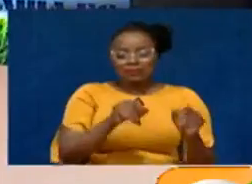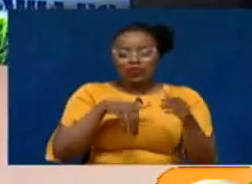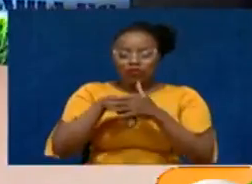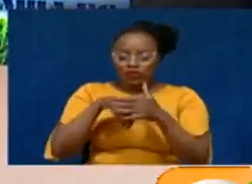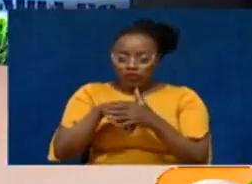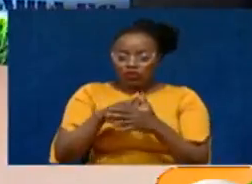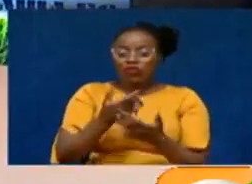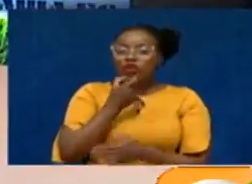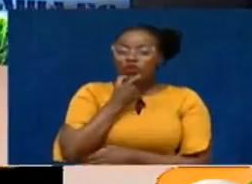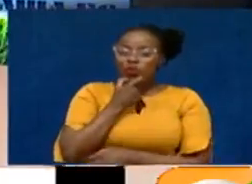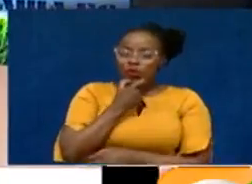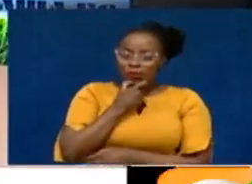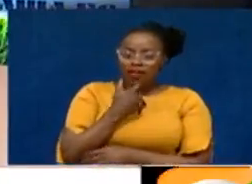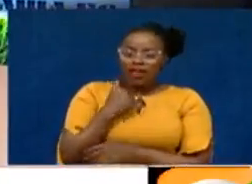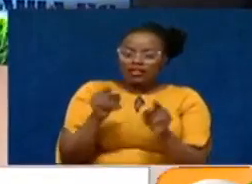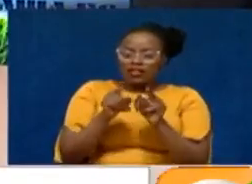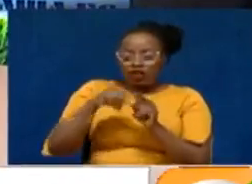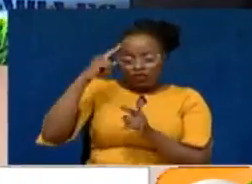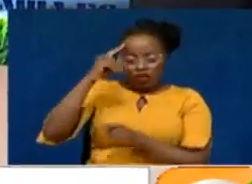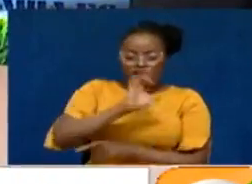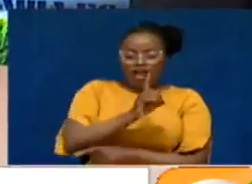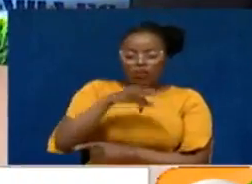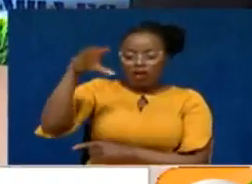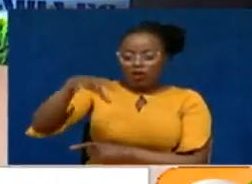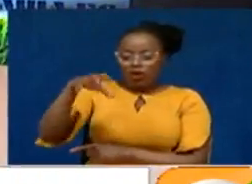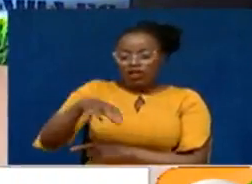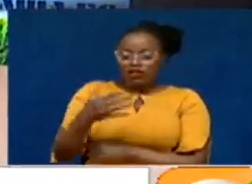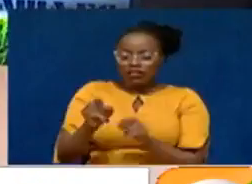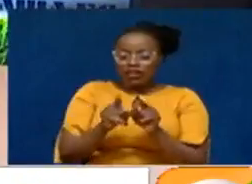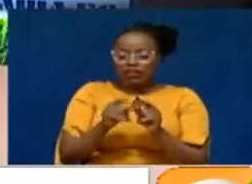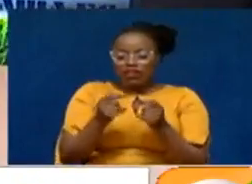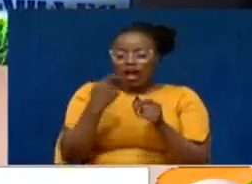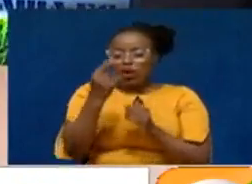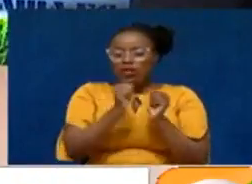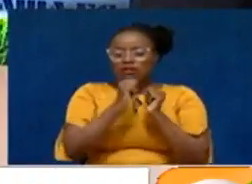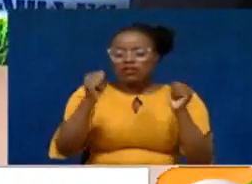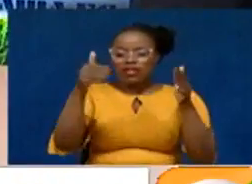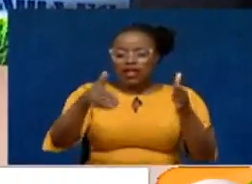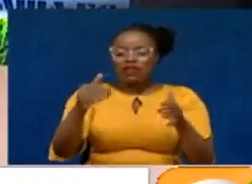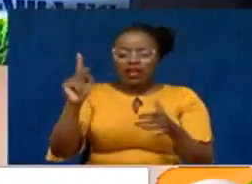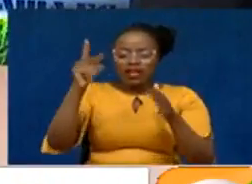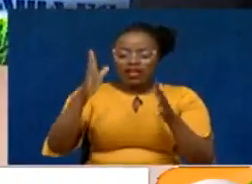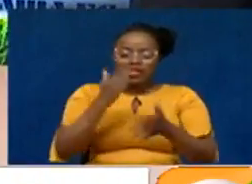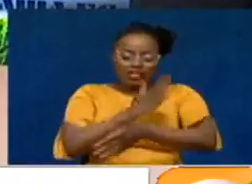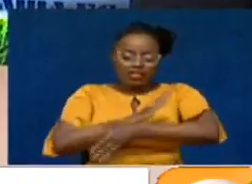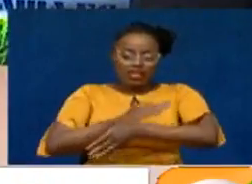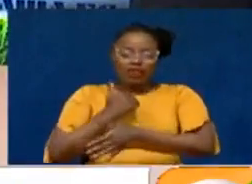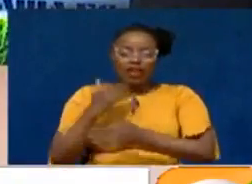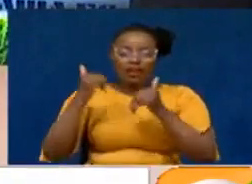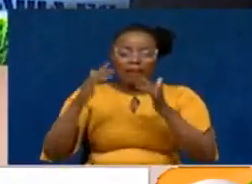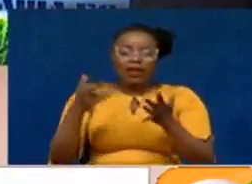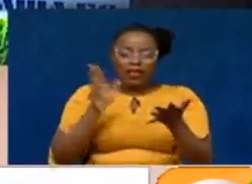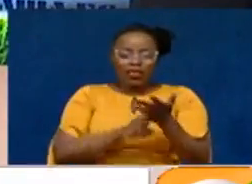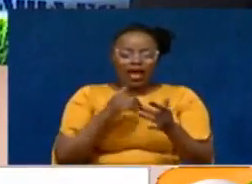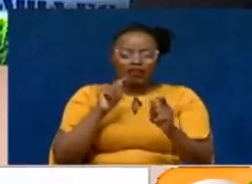Still on football, Gor Mahia leave Nairobi for Congo on Friday morning with a very lean squad of only 15 available players. Injuries and player registration